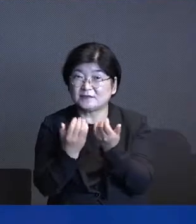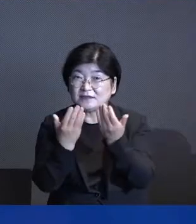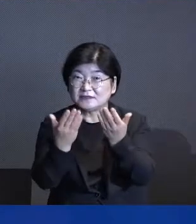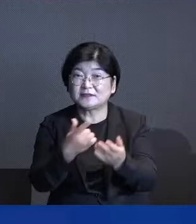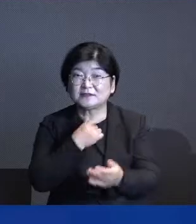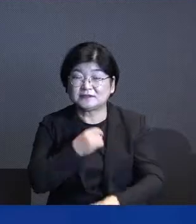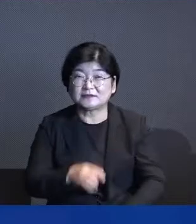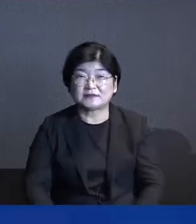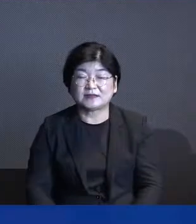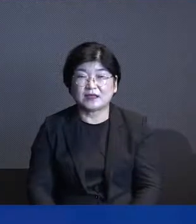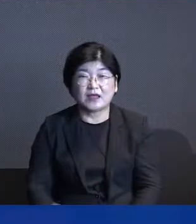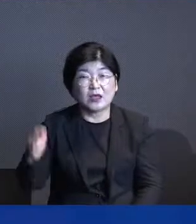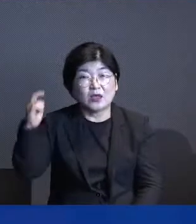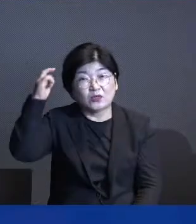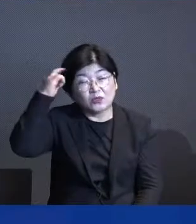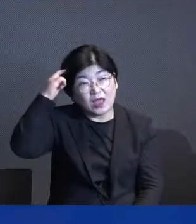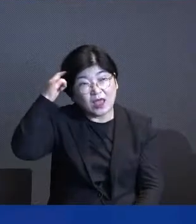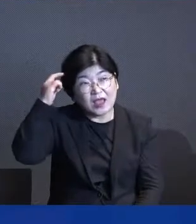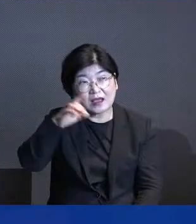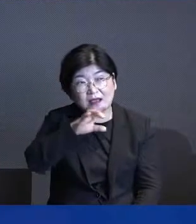brain,